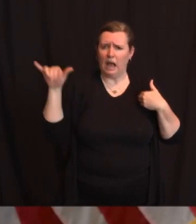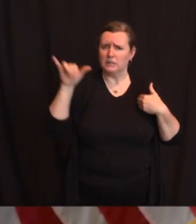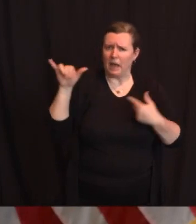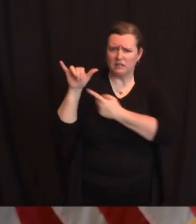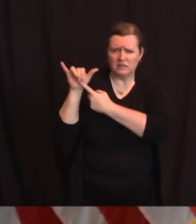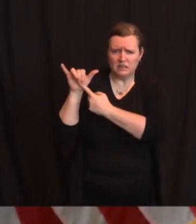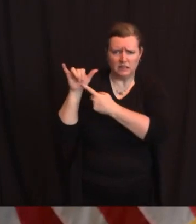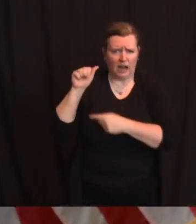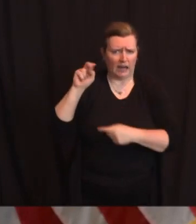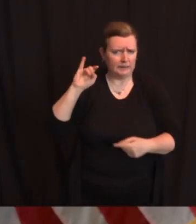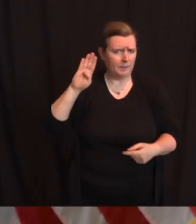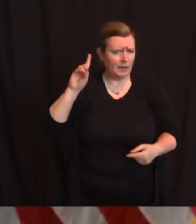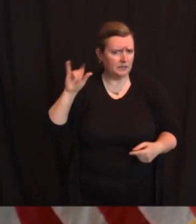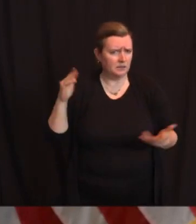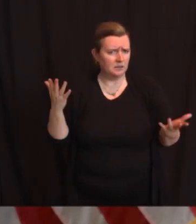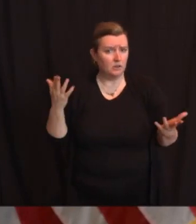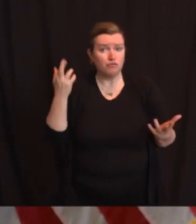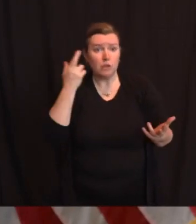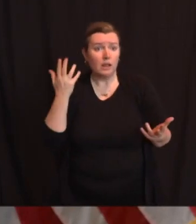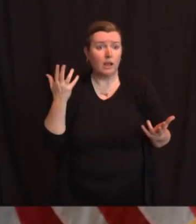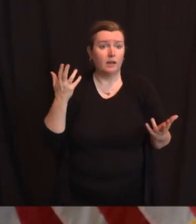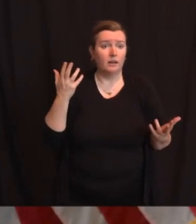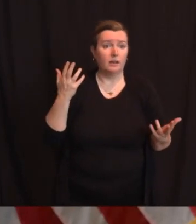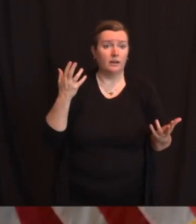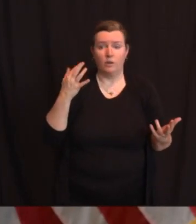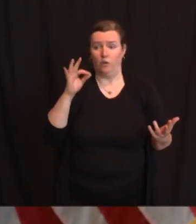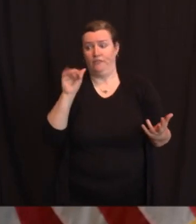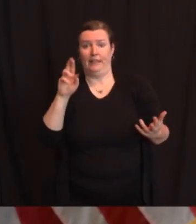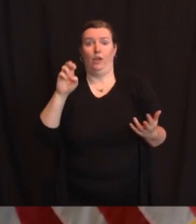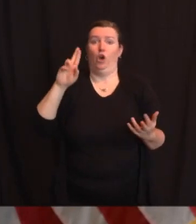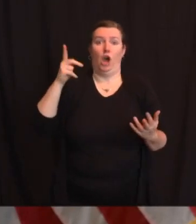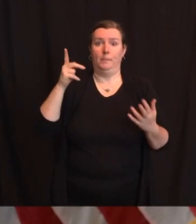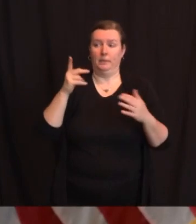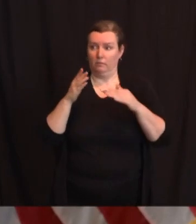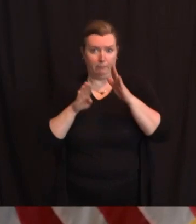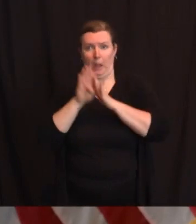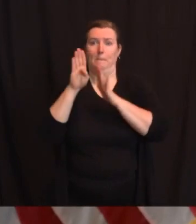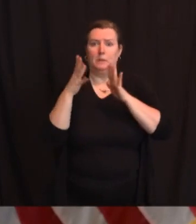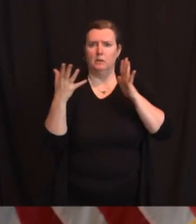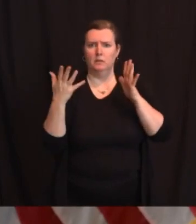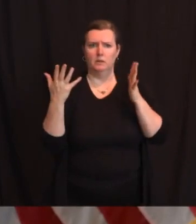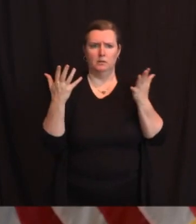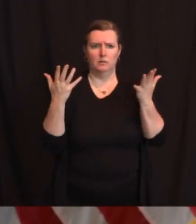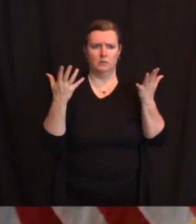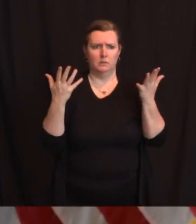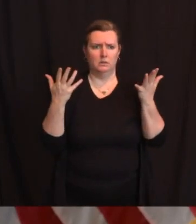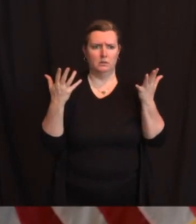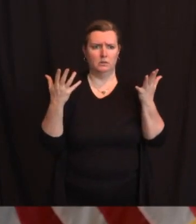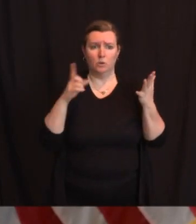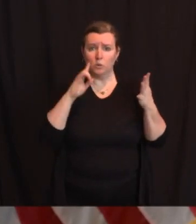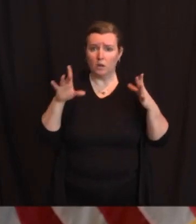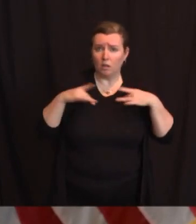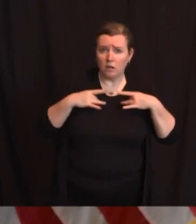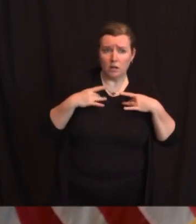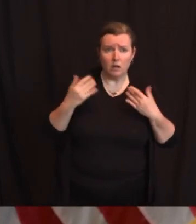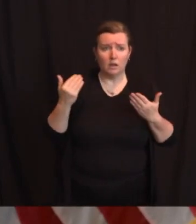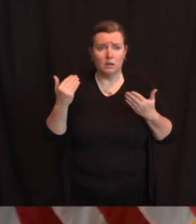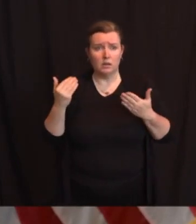that we're dealing with when it comes to a flare-up. Yep. So if we don't have that, how effective do you think it's really going to be?